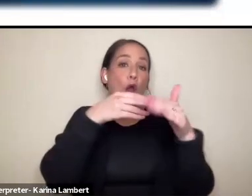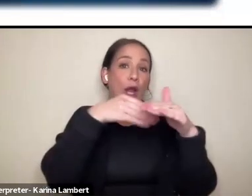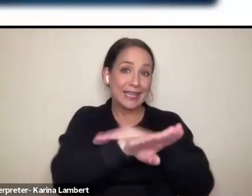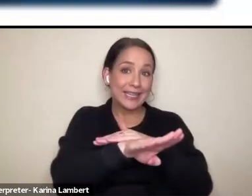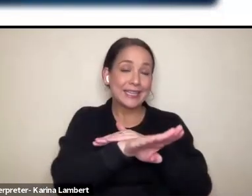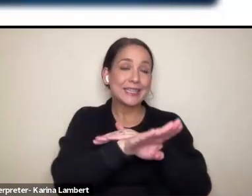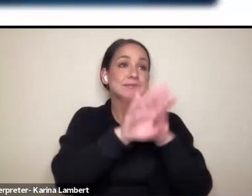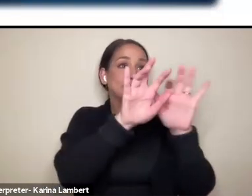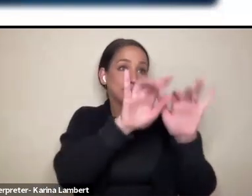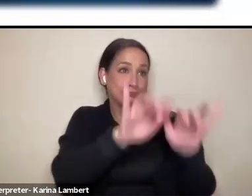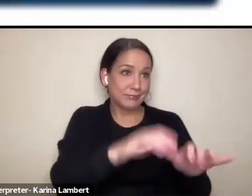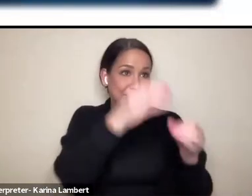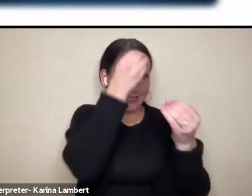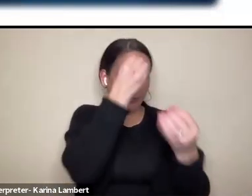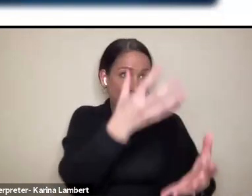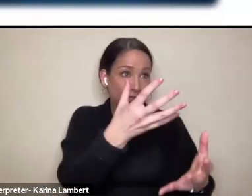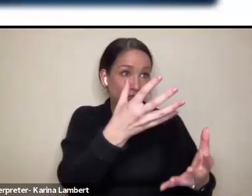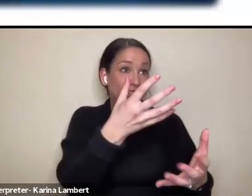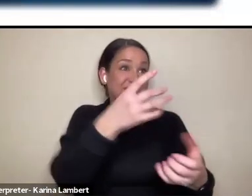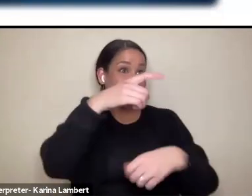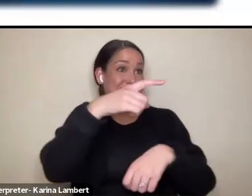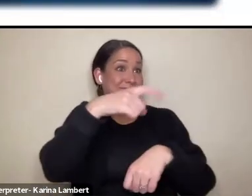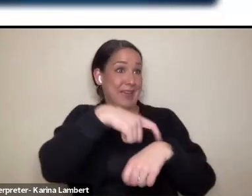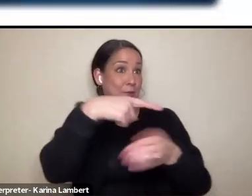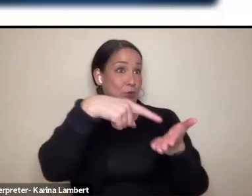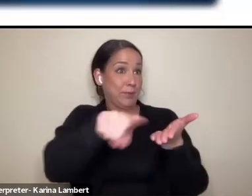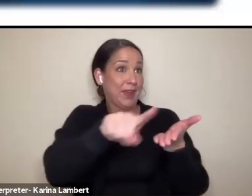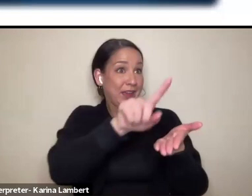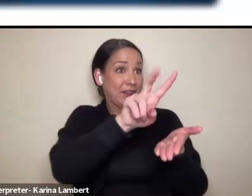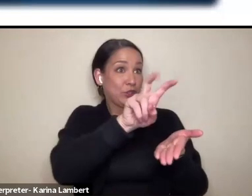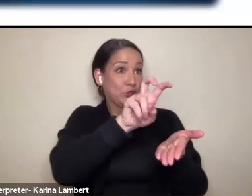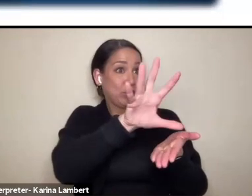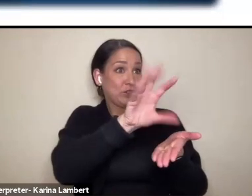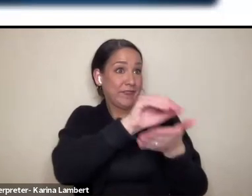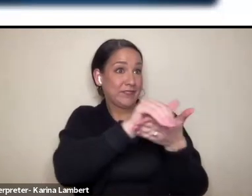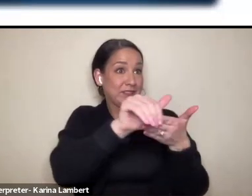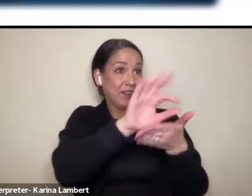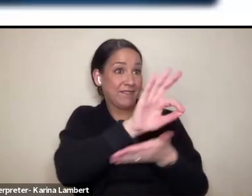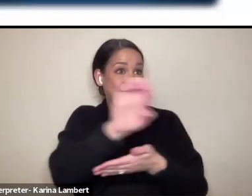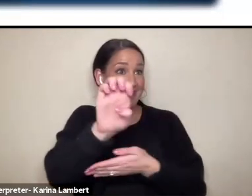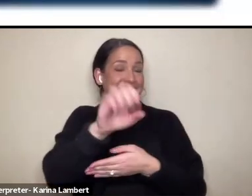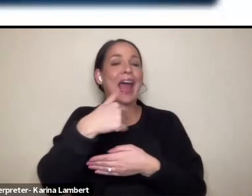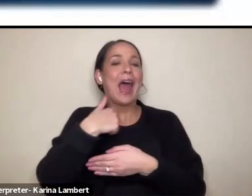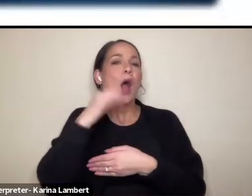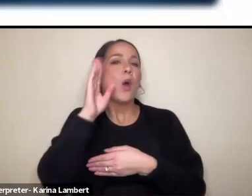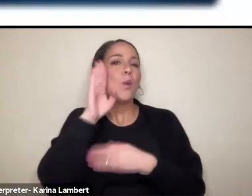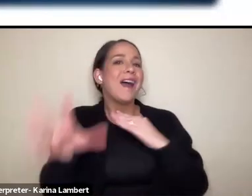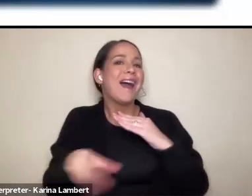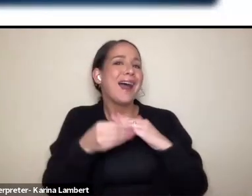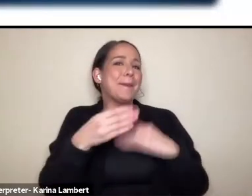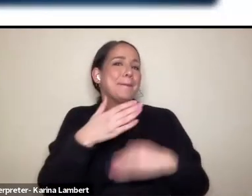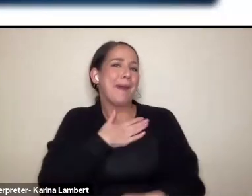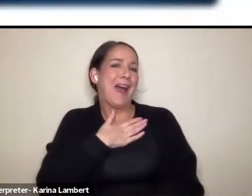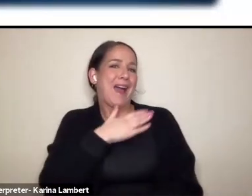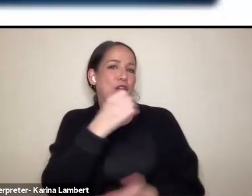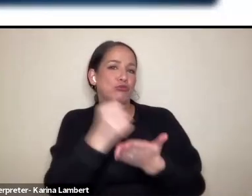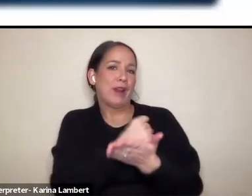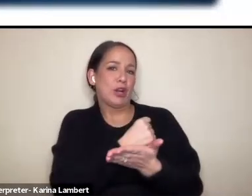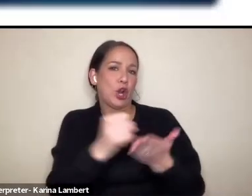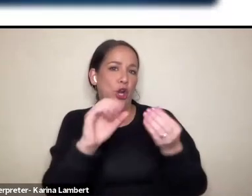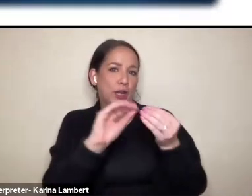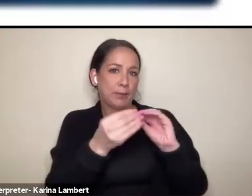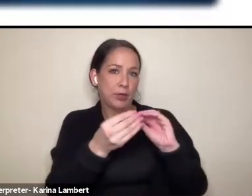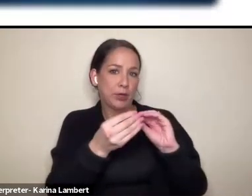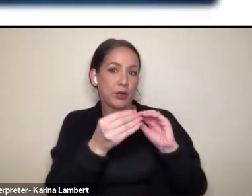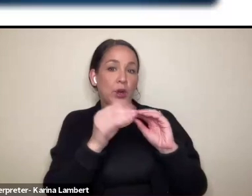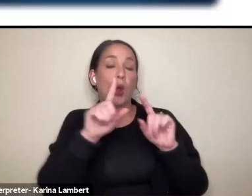time to pay for the $250 fee, I would put my credit card number in there. And when the statement would arrive, I